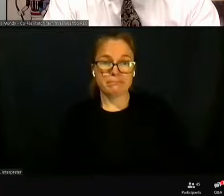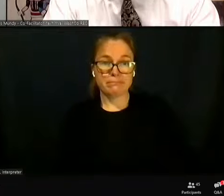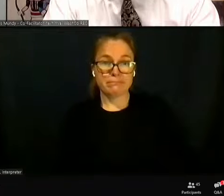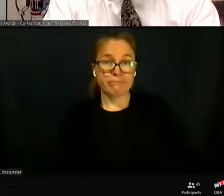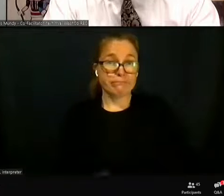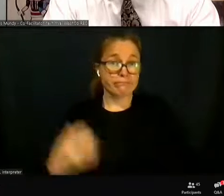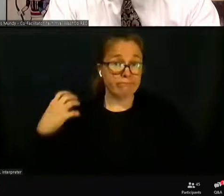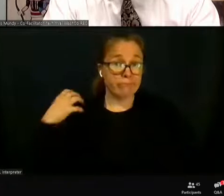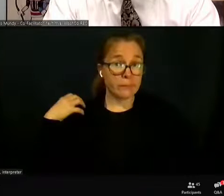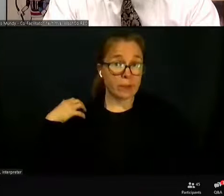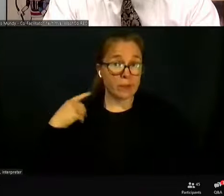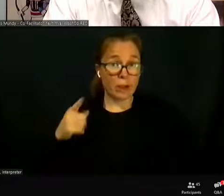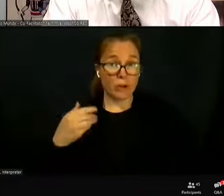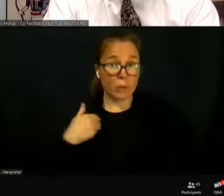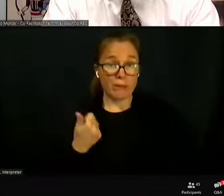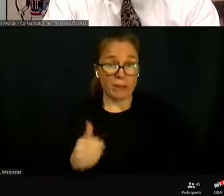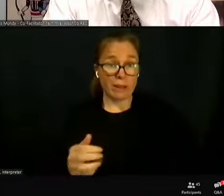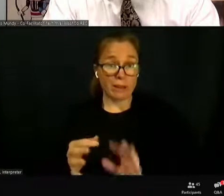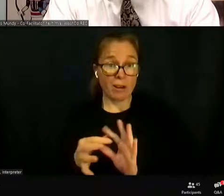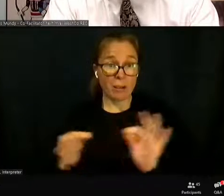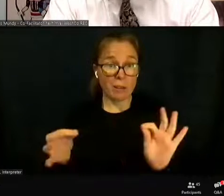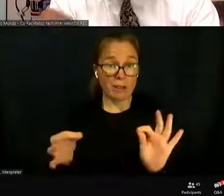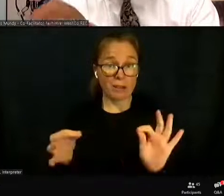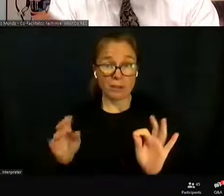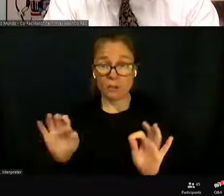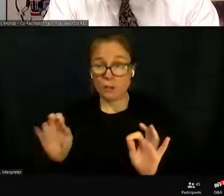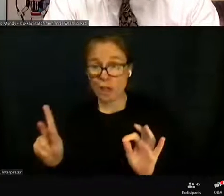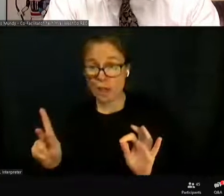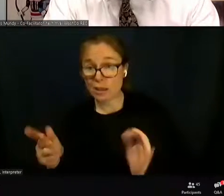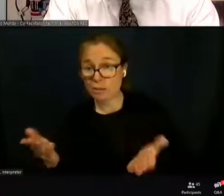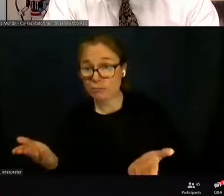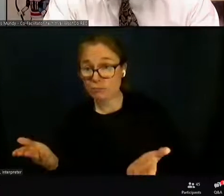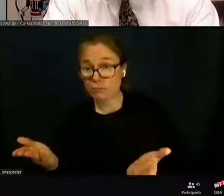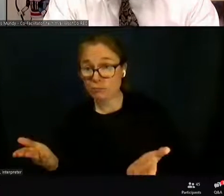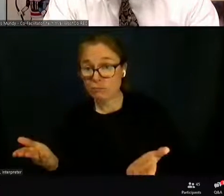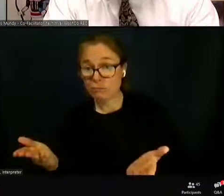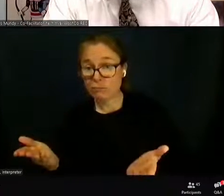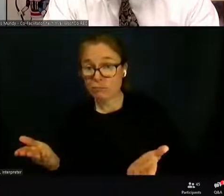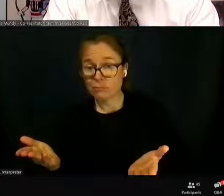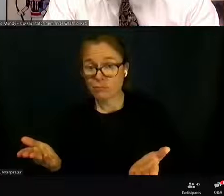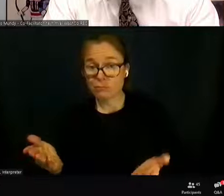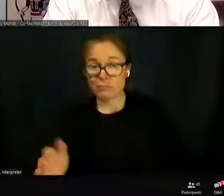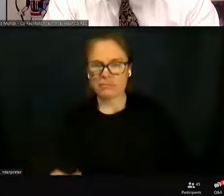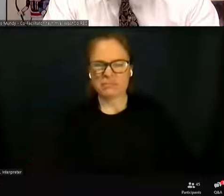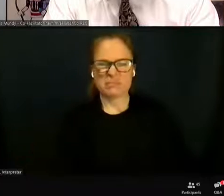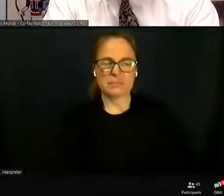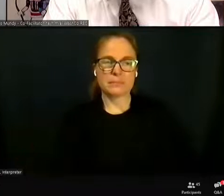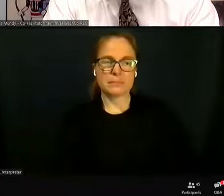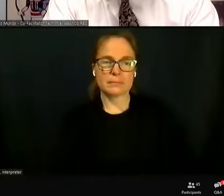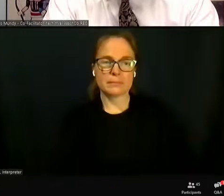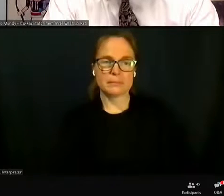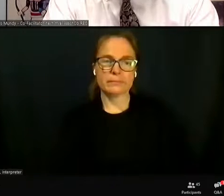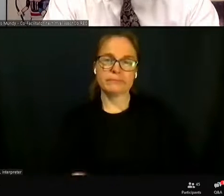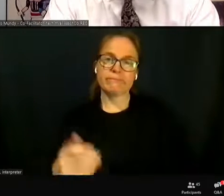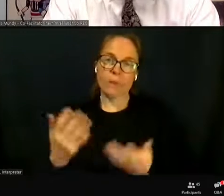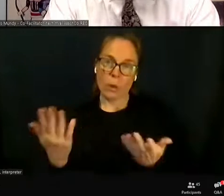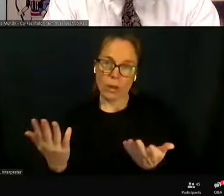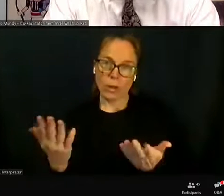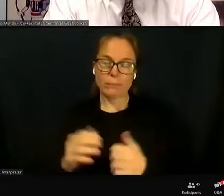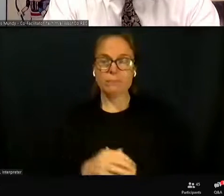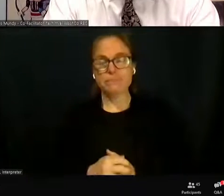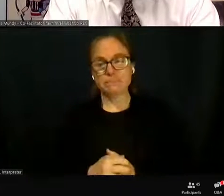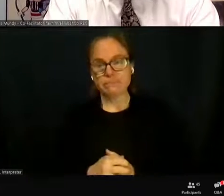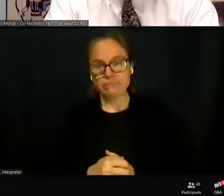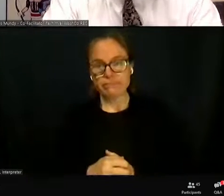Harrington, did you have any comments at all, or Jack? Well, this is an area where